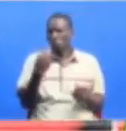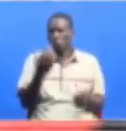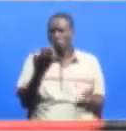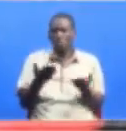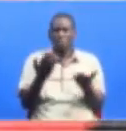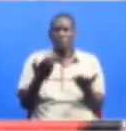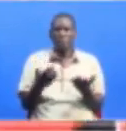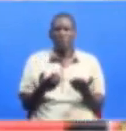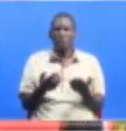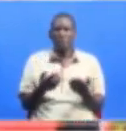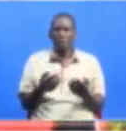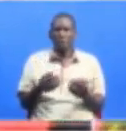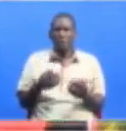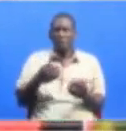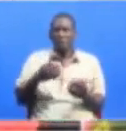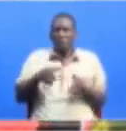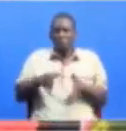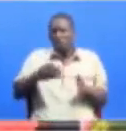labda katika wazazi